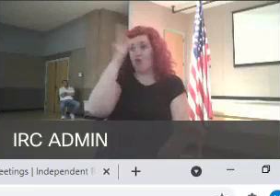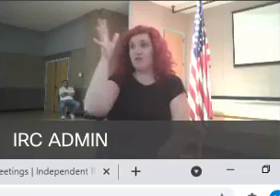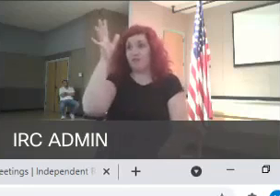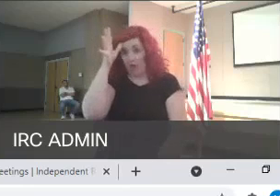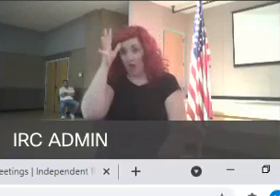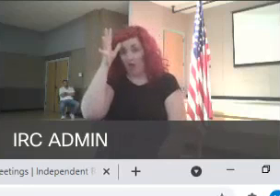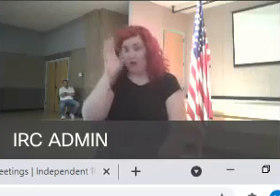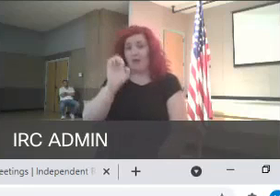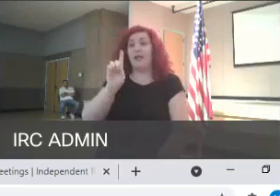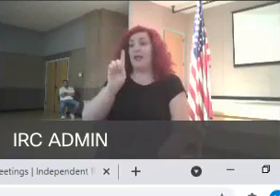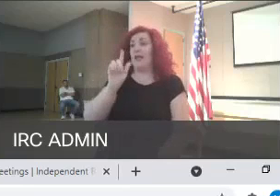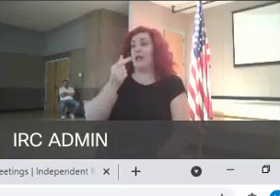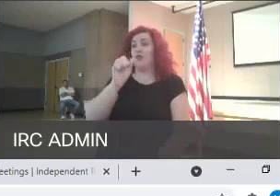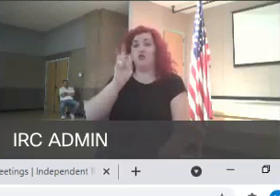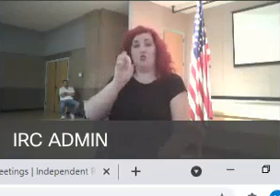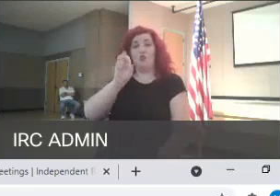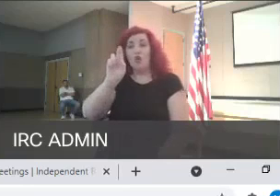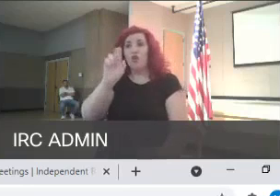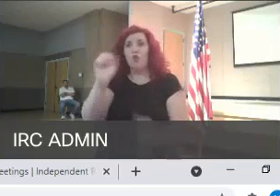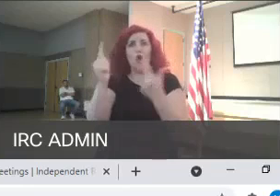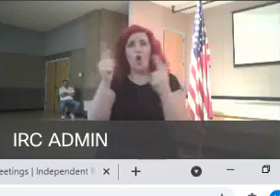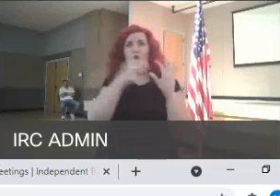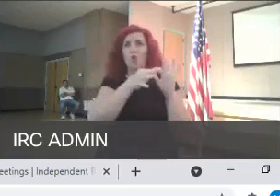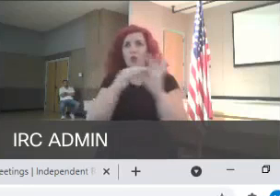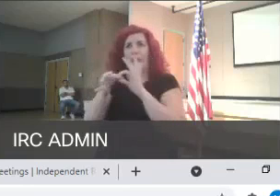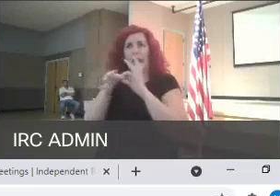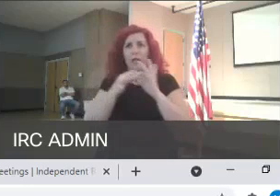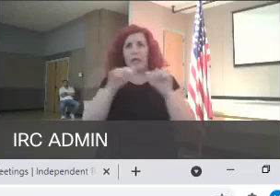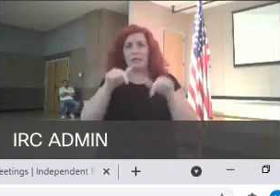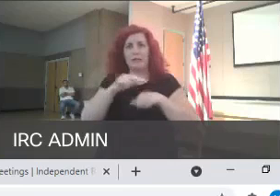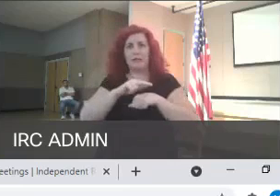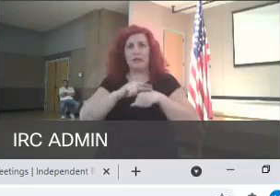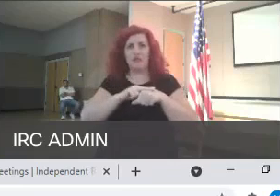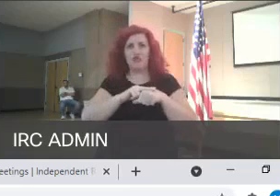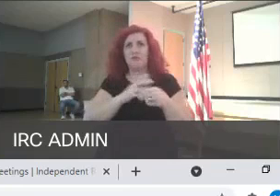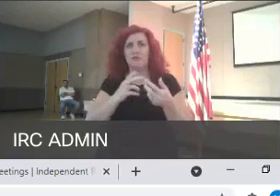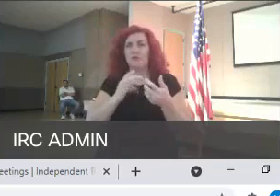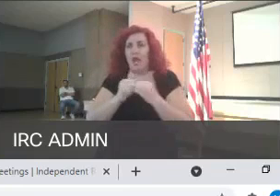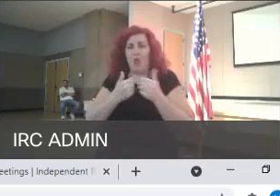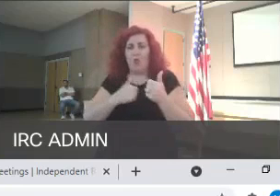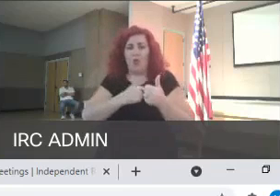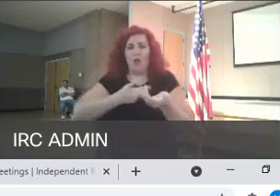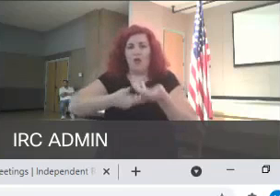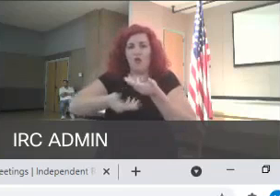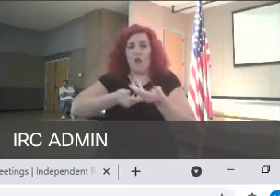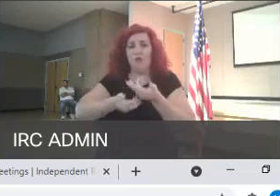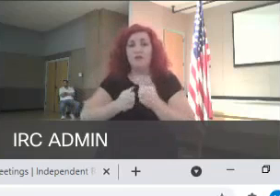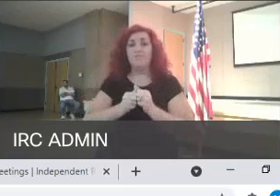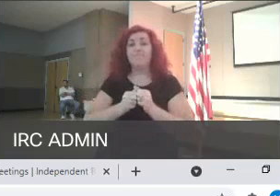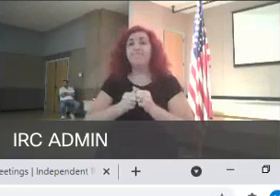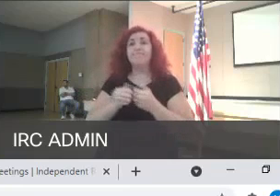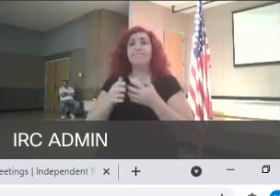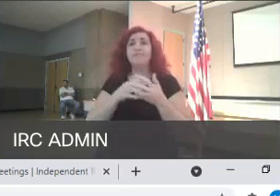is Edgewater. So we are all related as a nation, and this is how we interact in any setting, whether